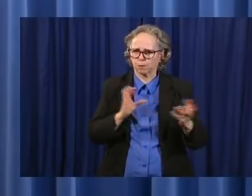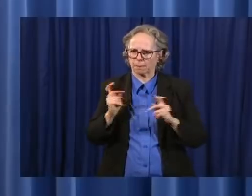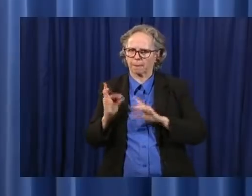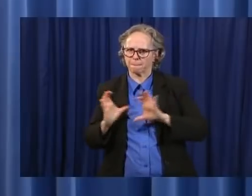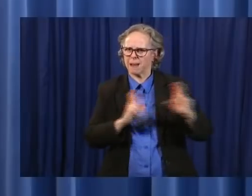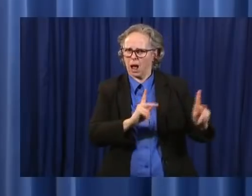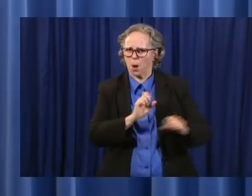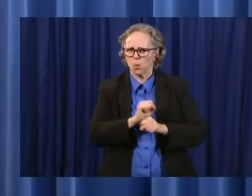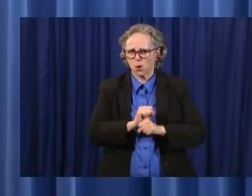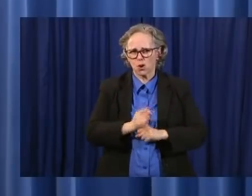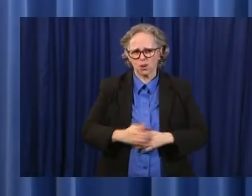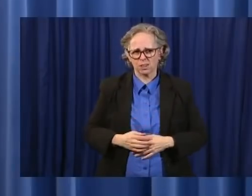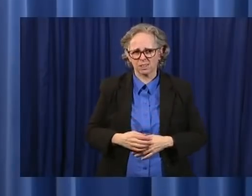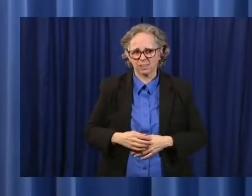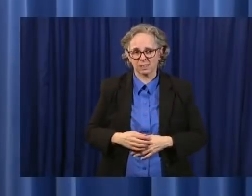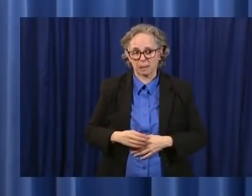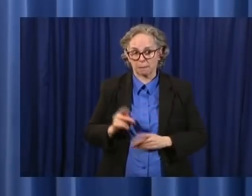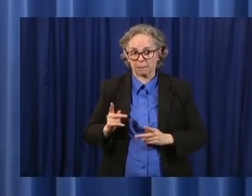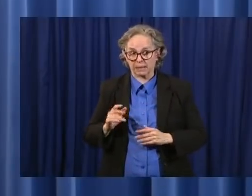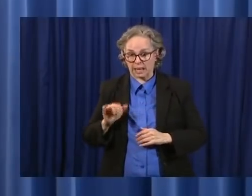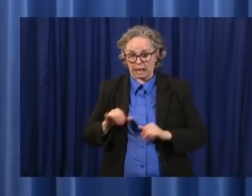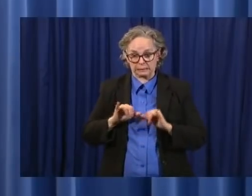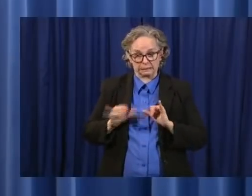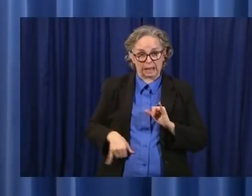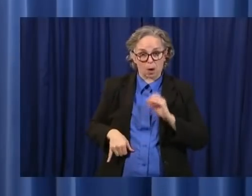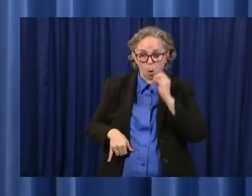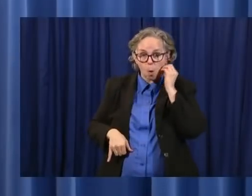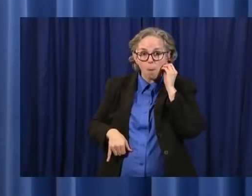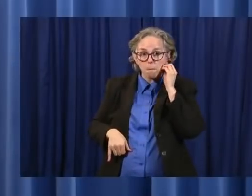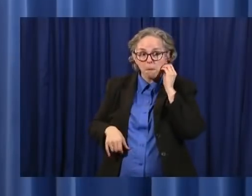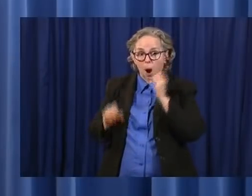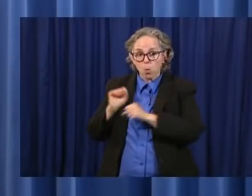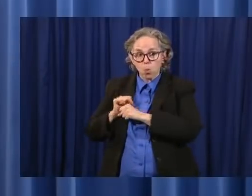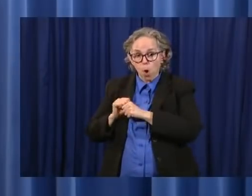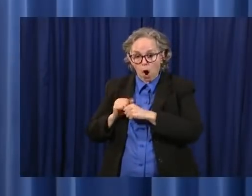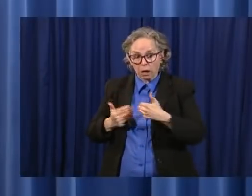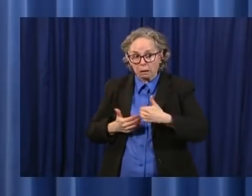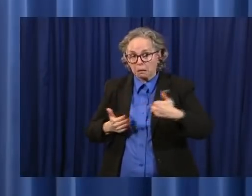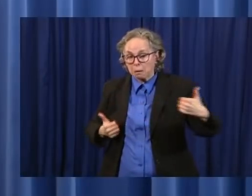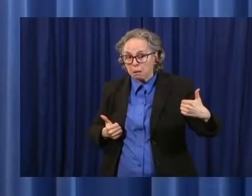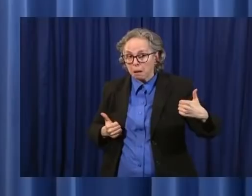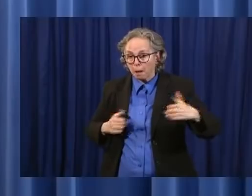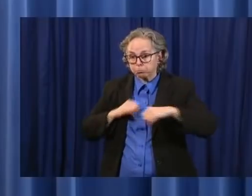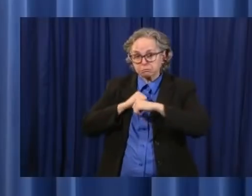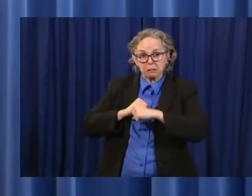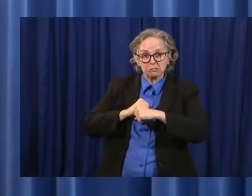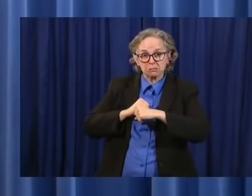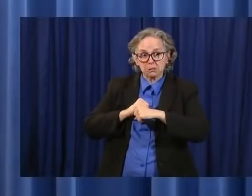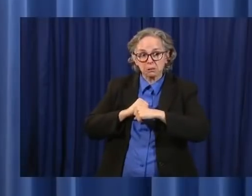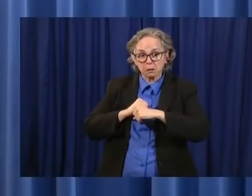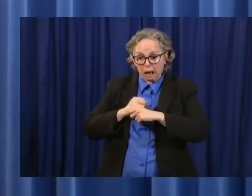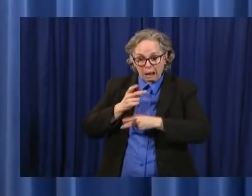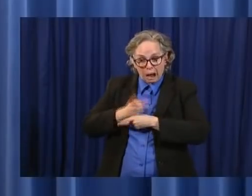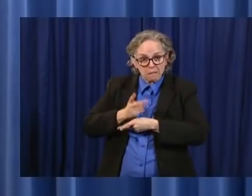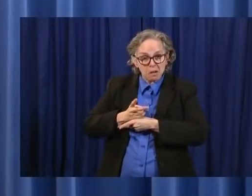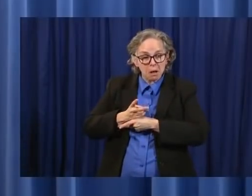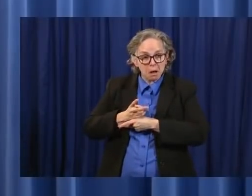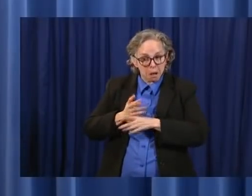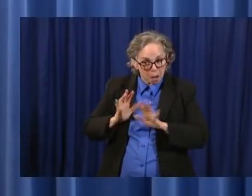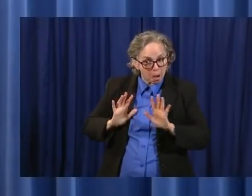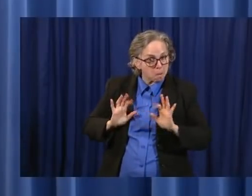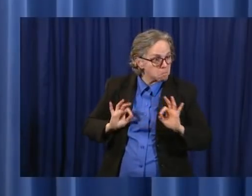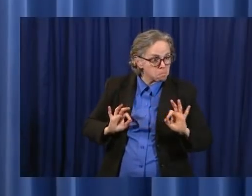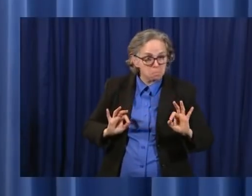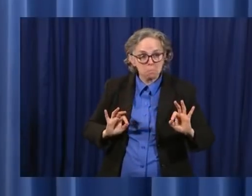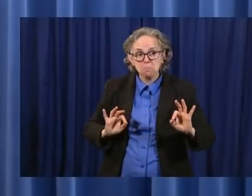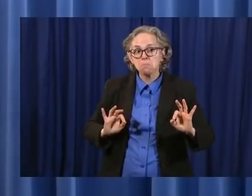working, that we do it carefully. And what all of us can do, whether